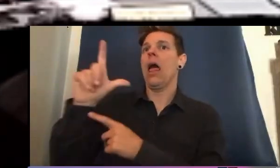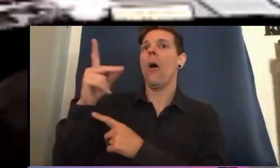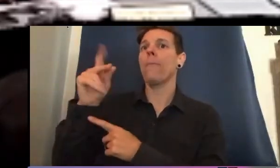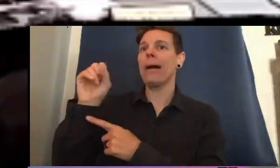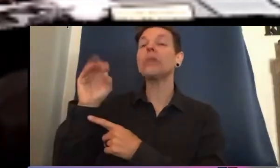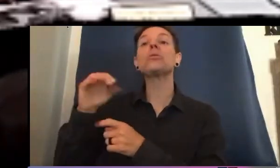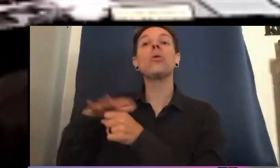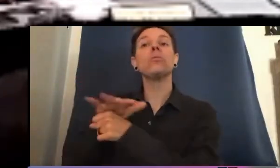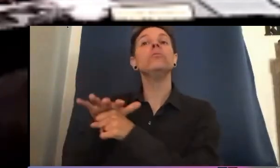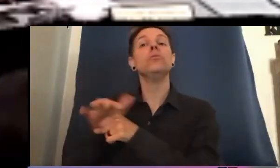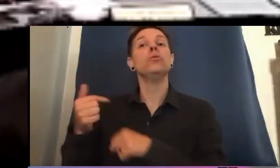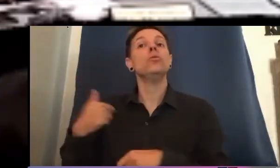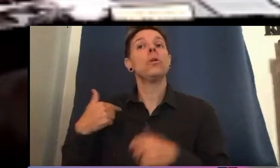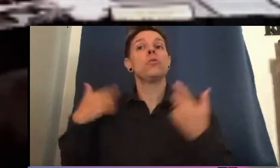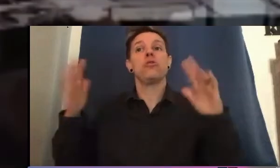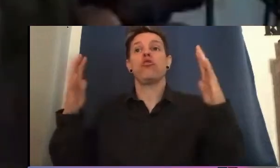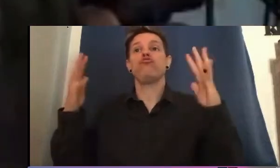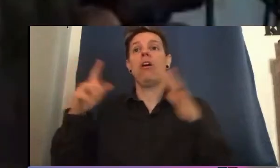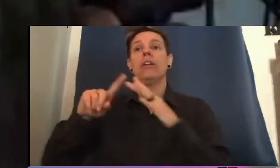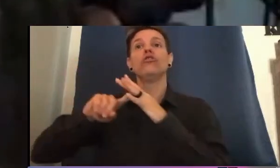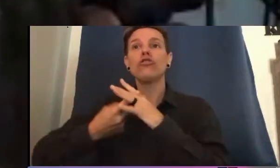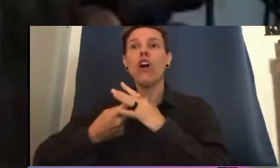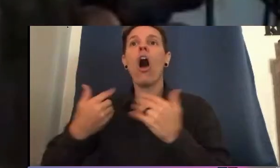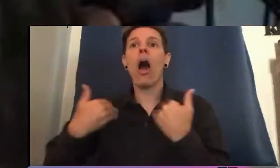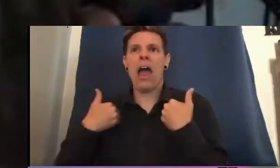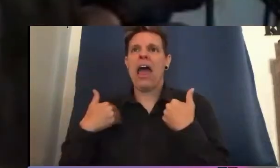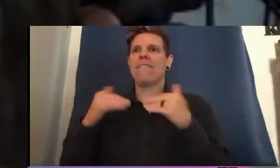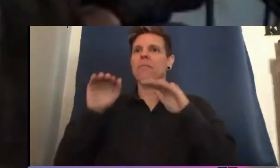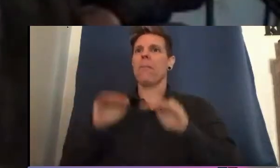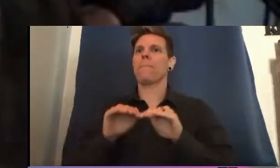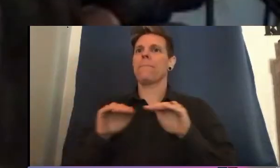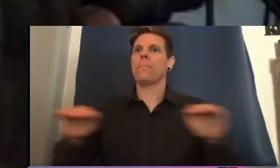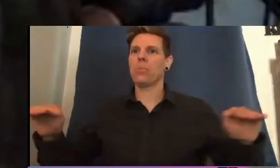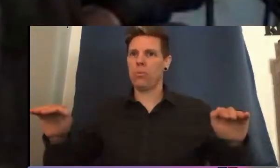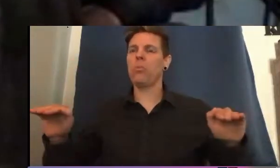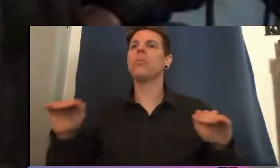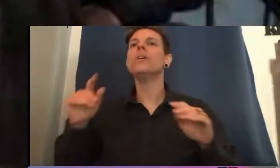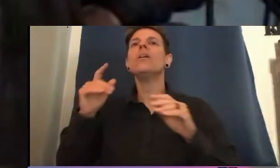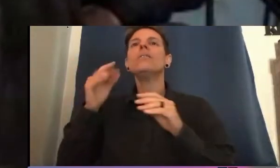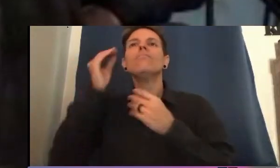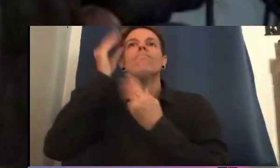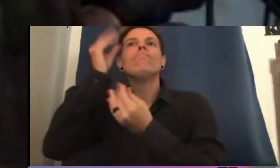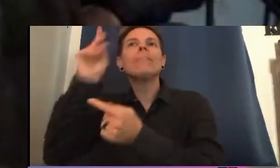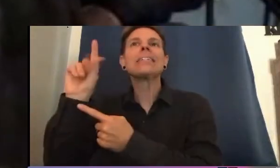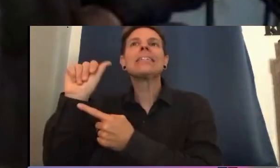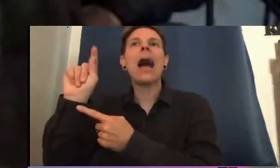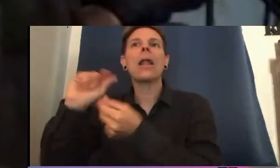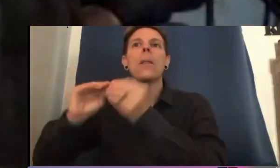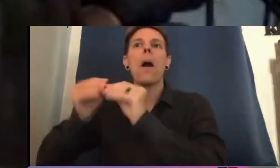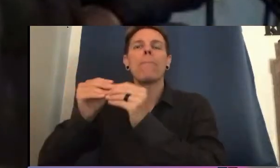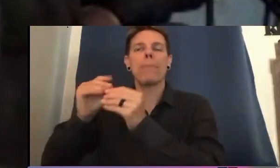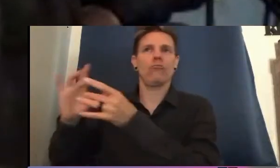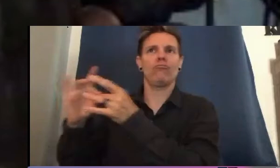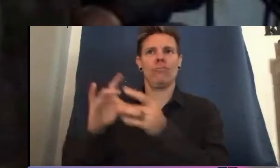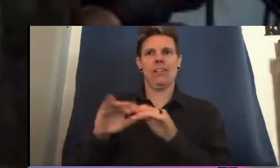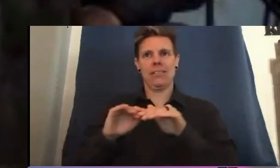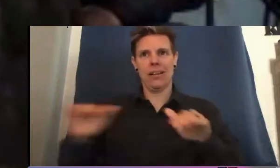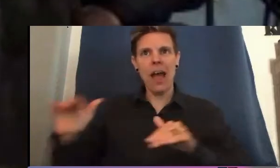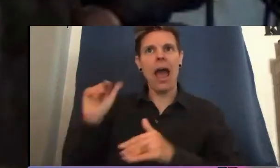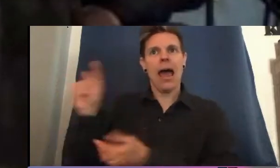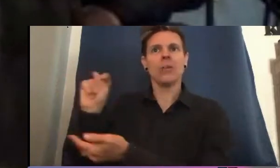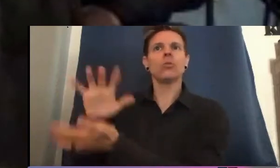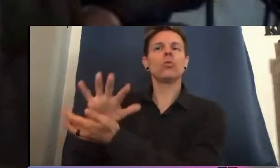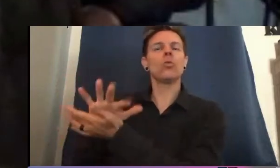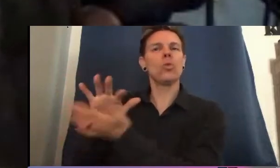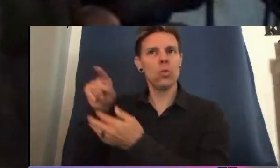a children's and youth data brief to provide the leadership of the school some insight, and not only, for the public schools,